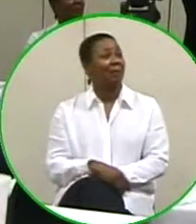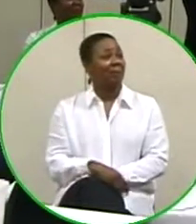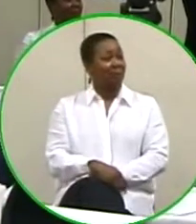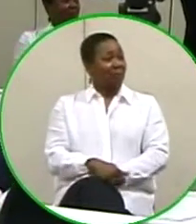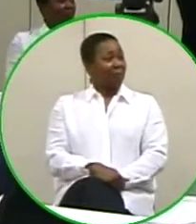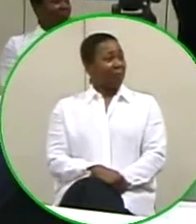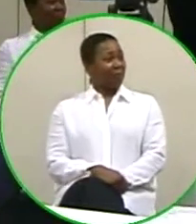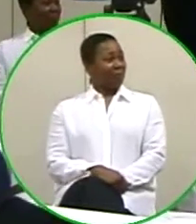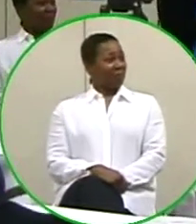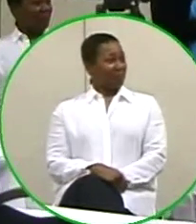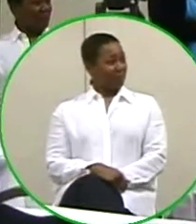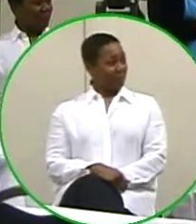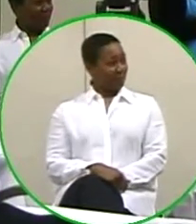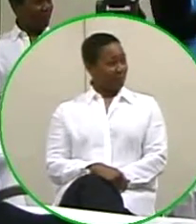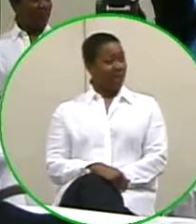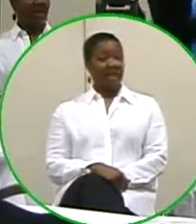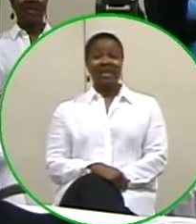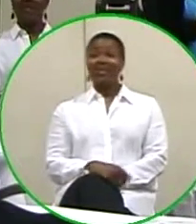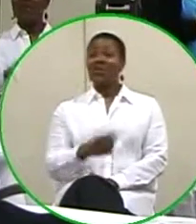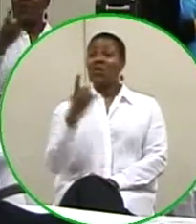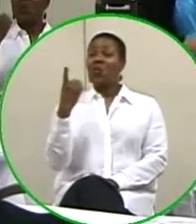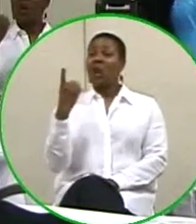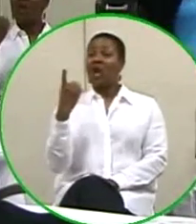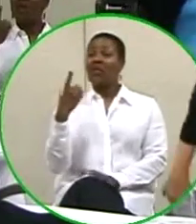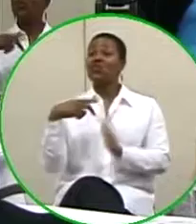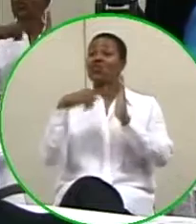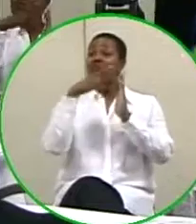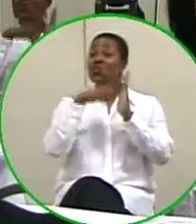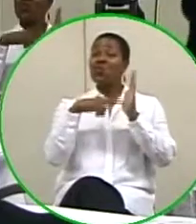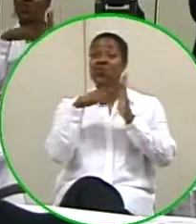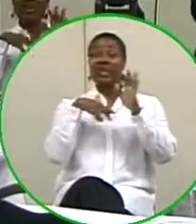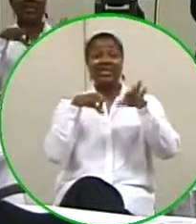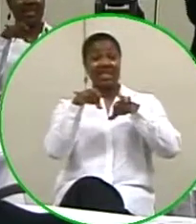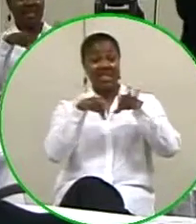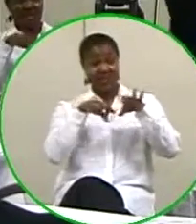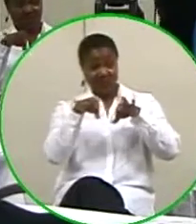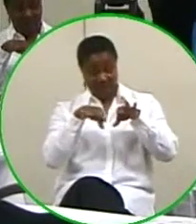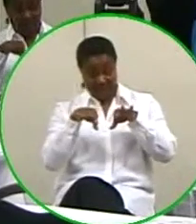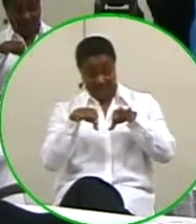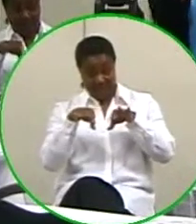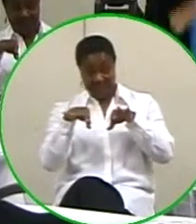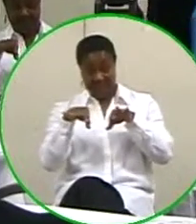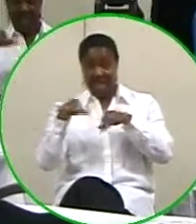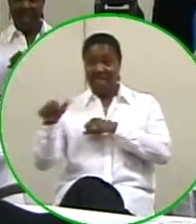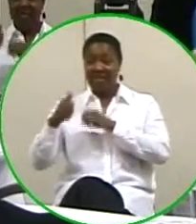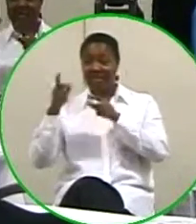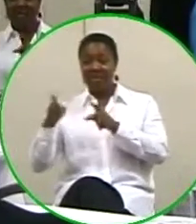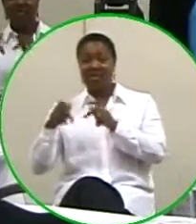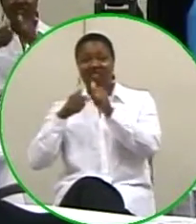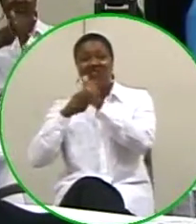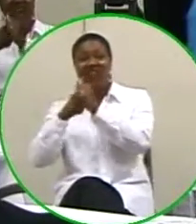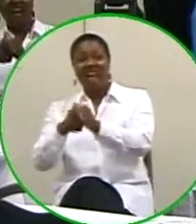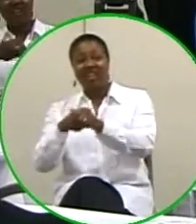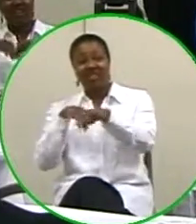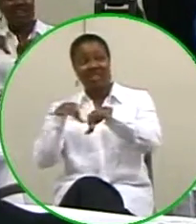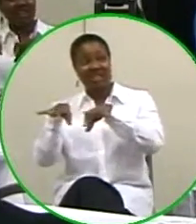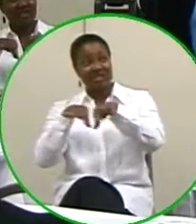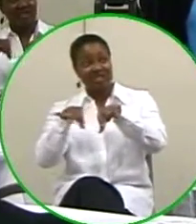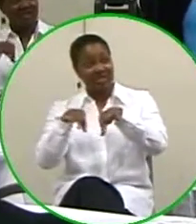okay. So one of you gets to read the instructions, and the other gets to follow